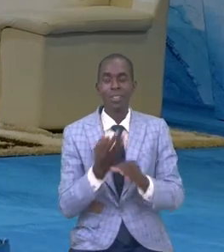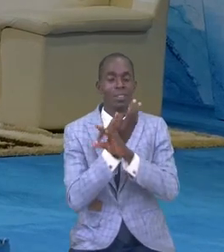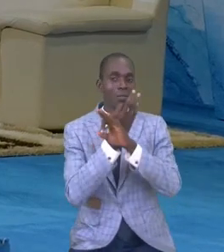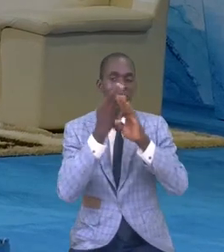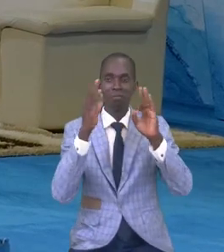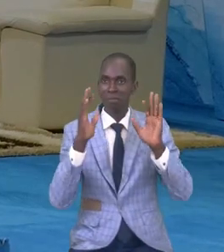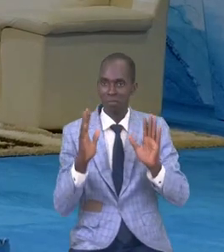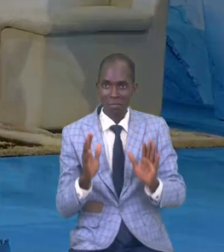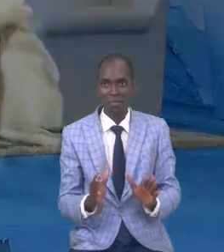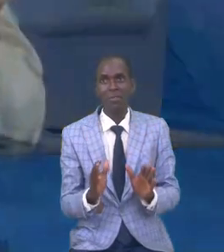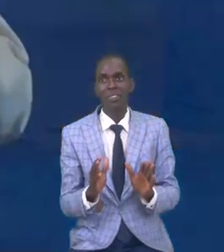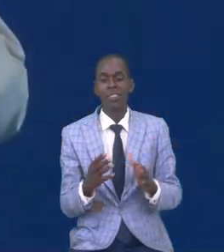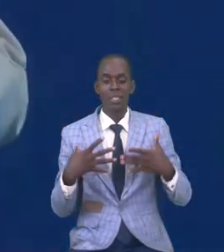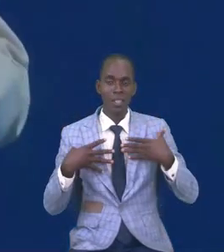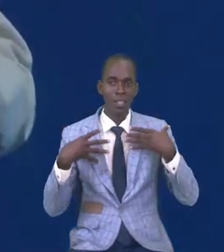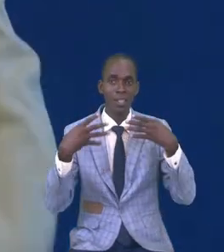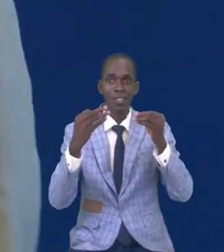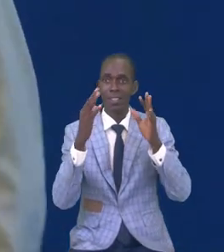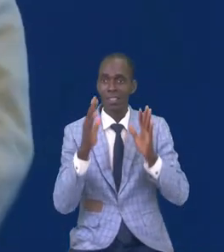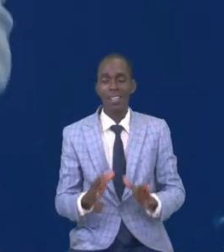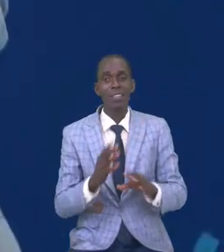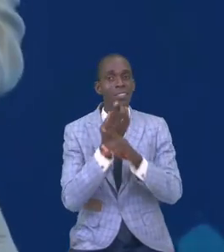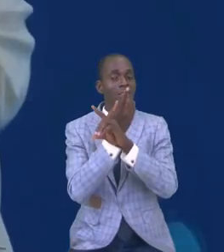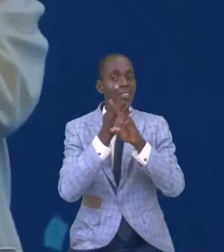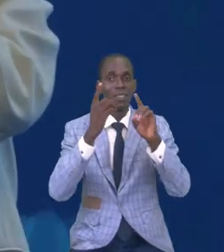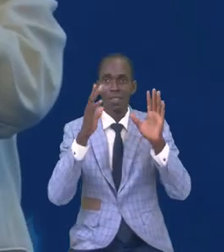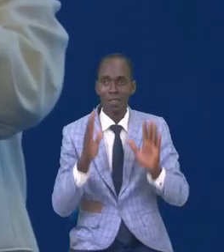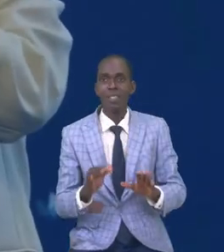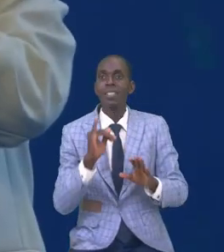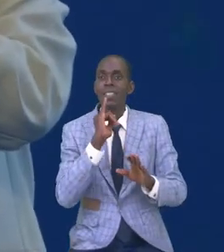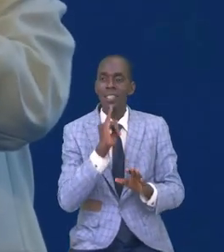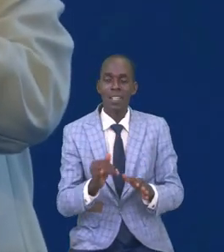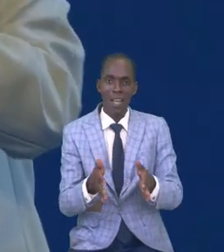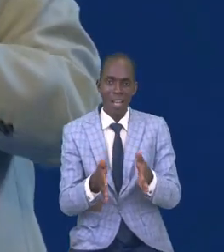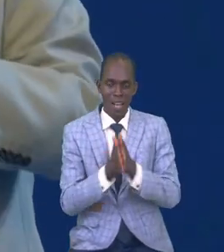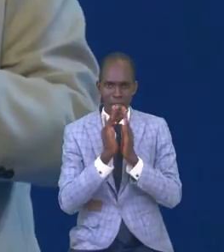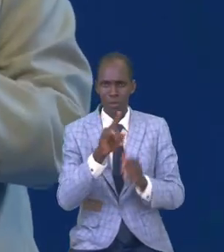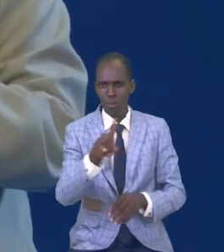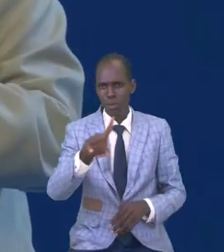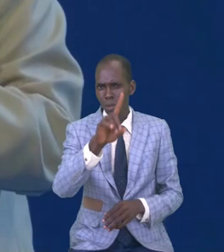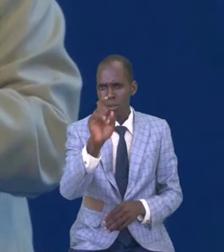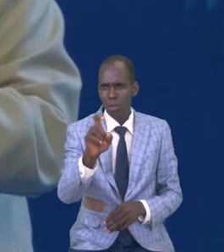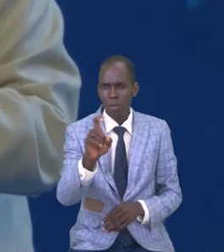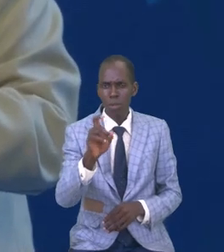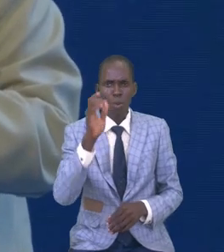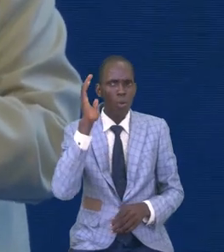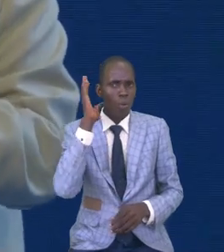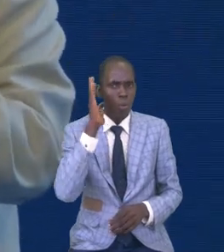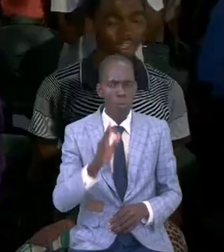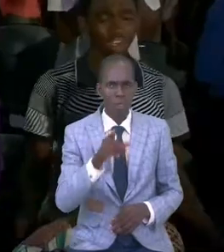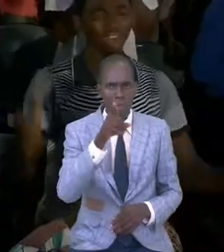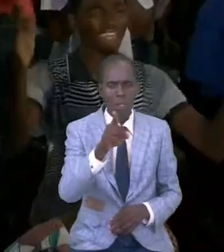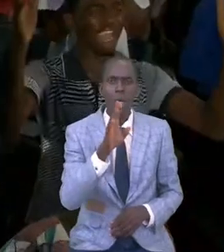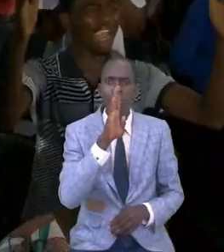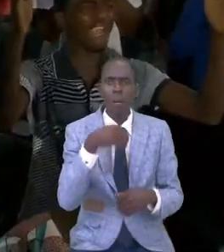Emancipator, Healer, Deliverer, is asking you a question. Wilt thou be made